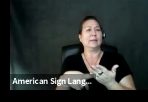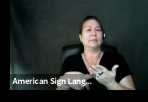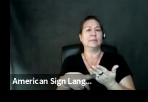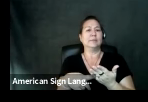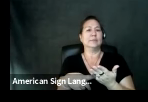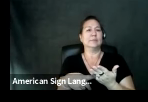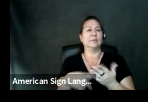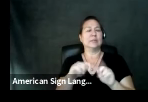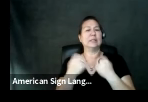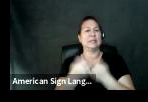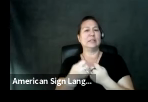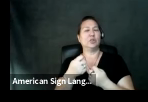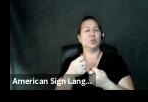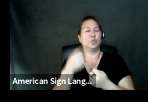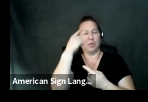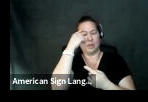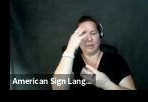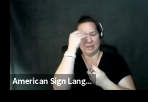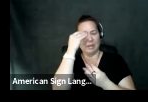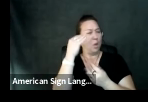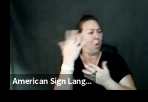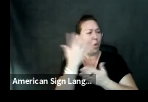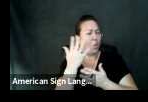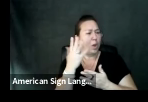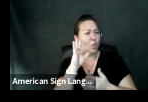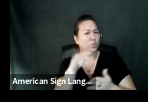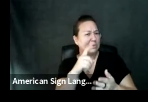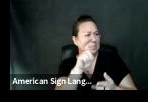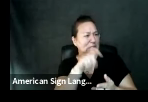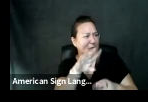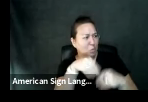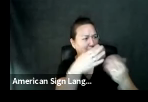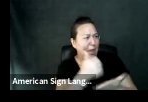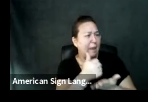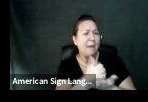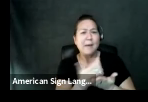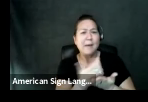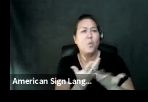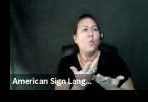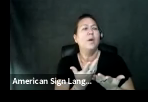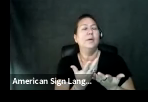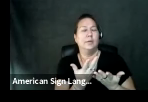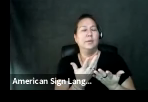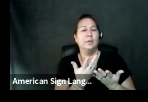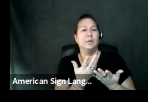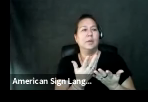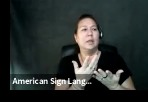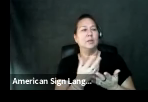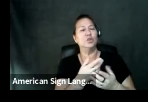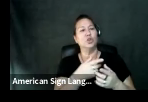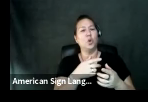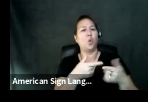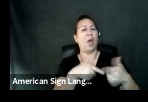consider different accommodations or modifications that the student may need in order to get them the most access to